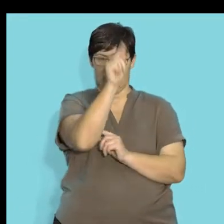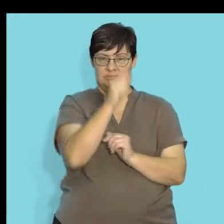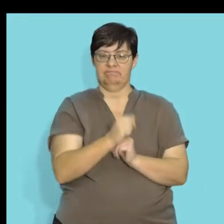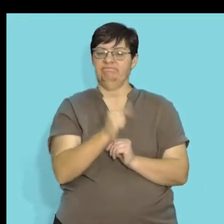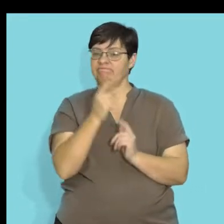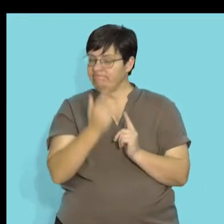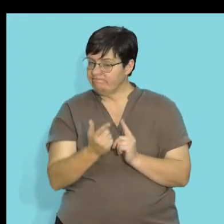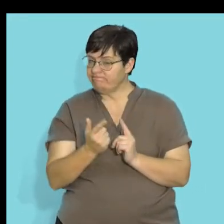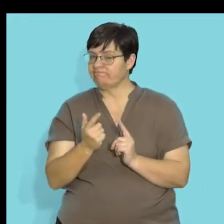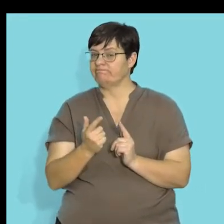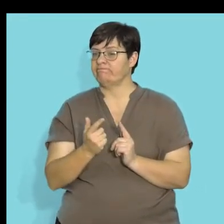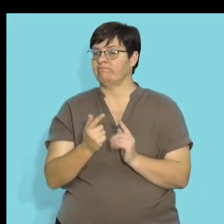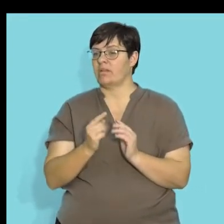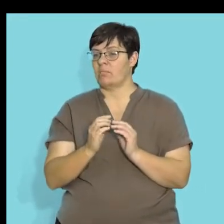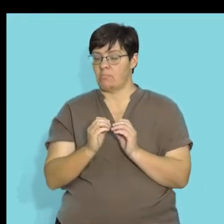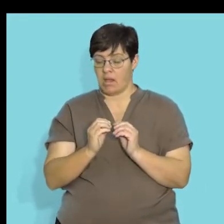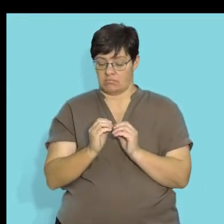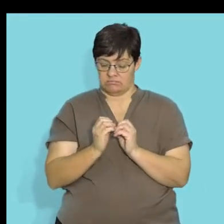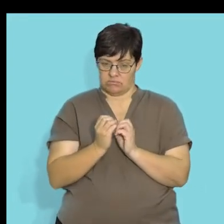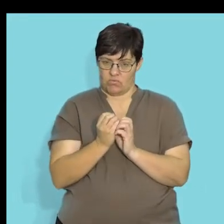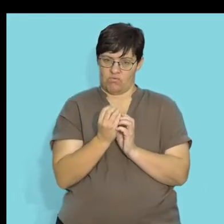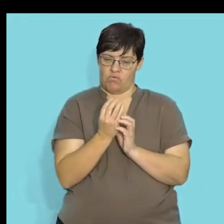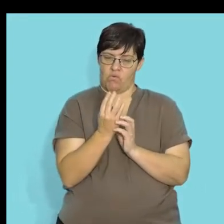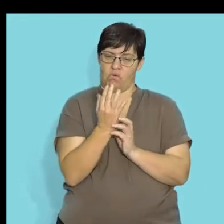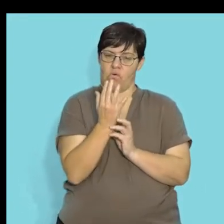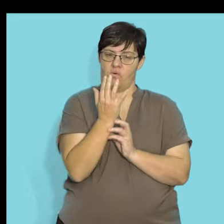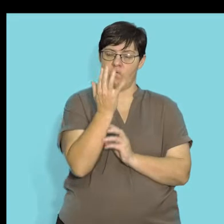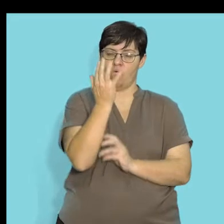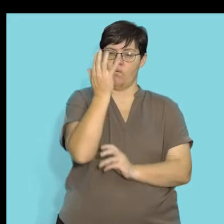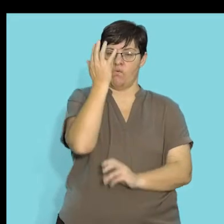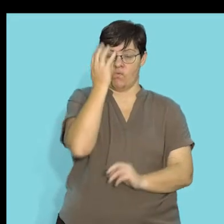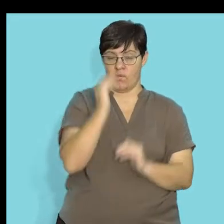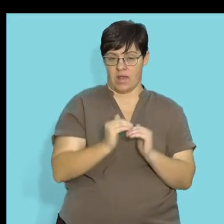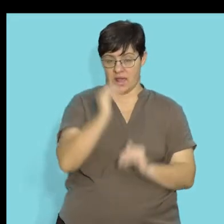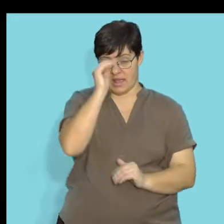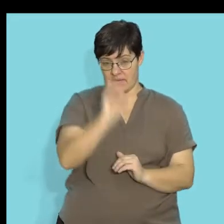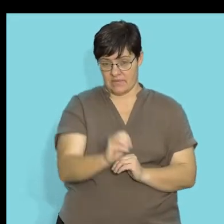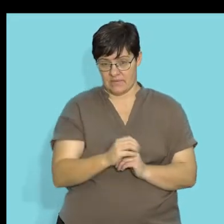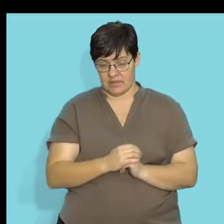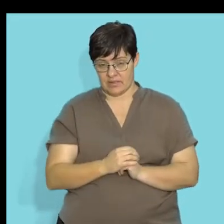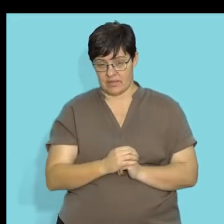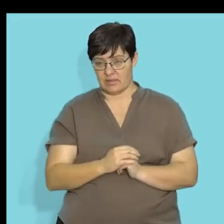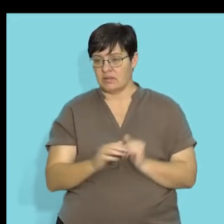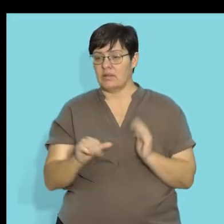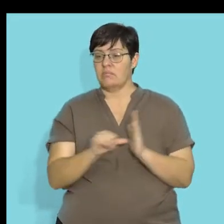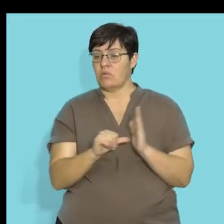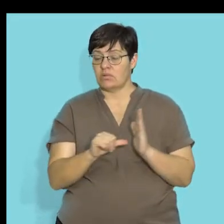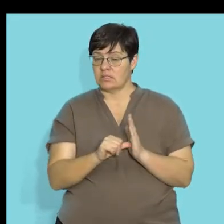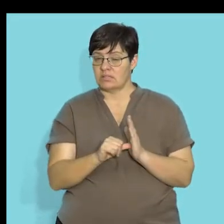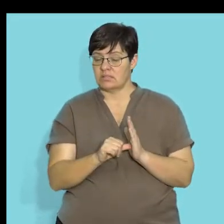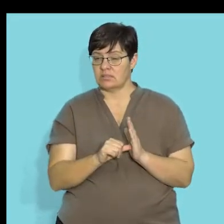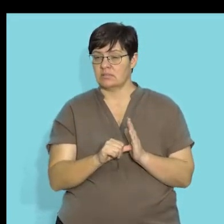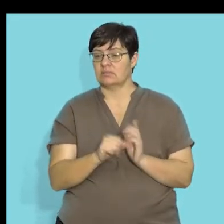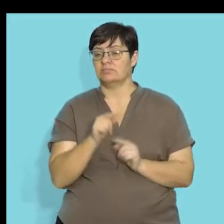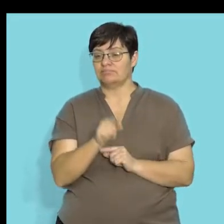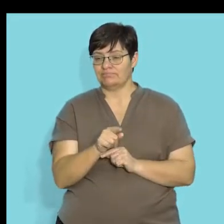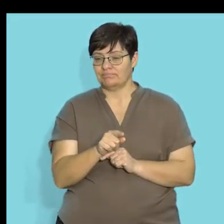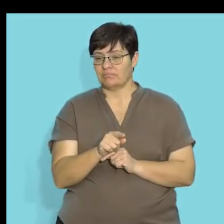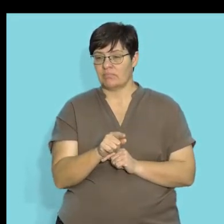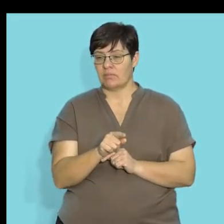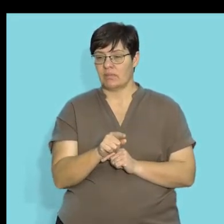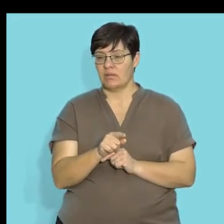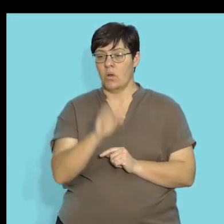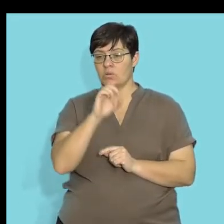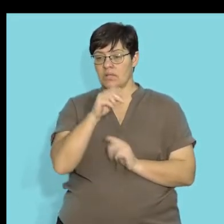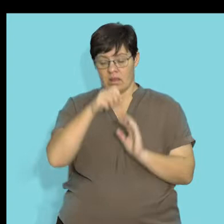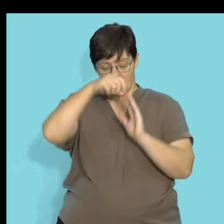further increases the length of the plant in terms of its height. So what is important is that the auxins diffuse